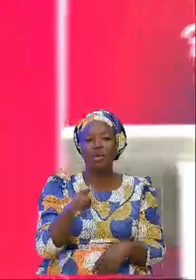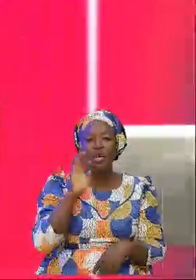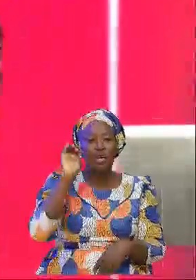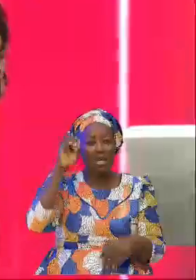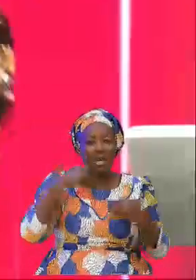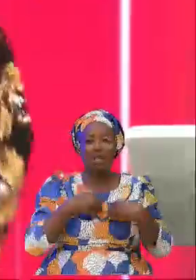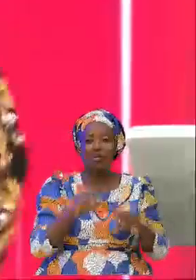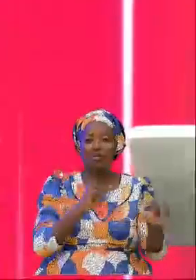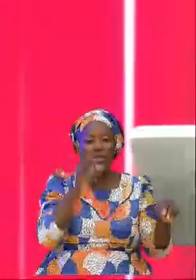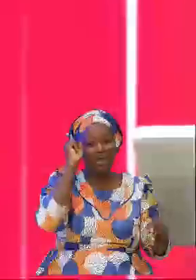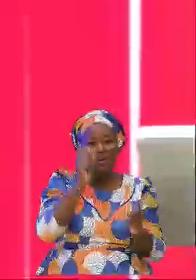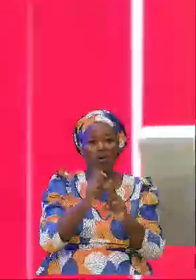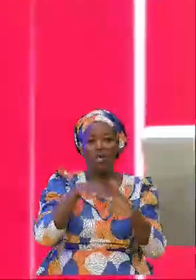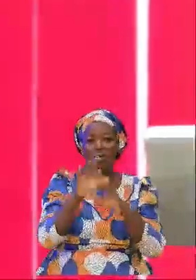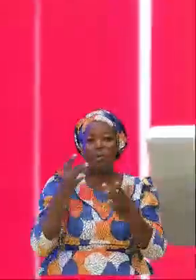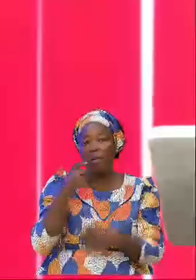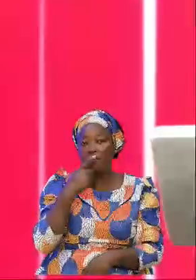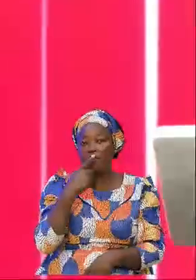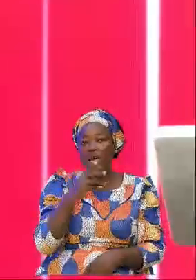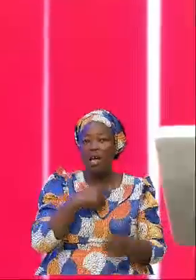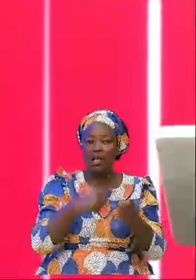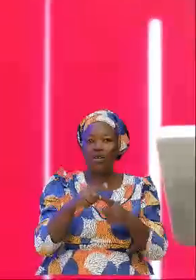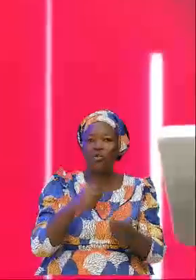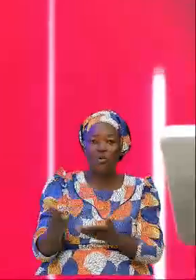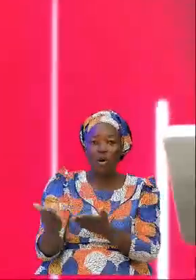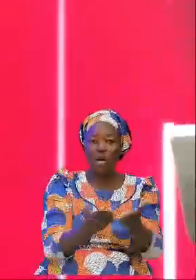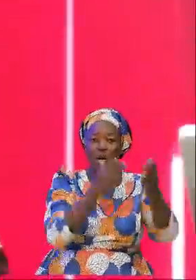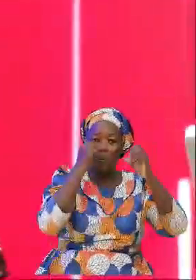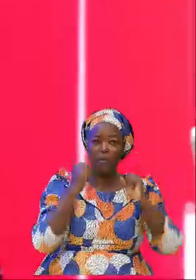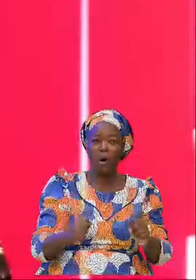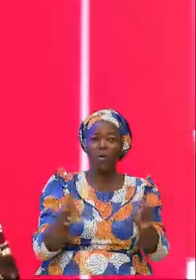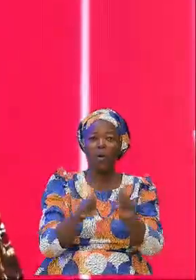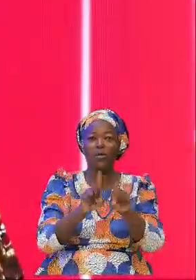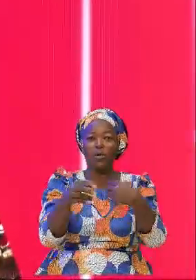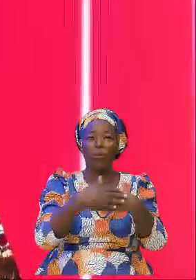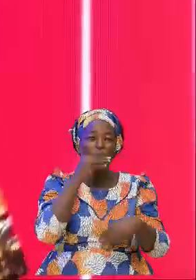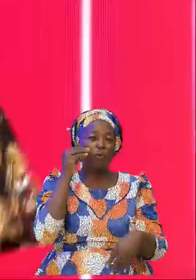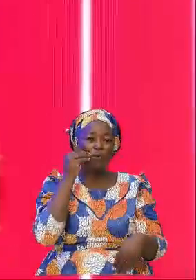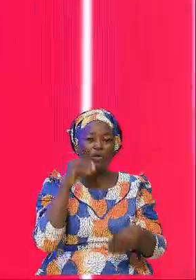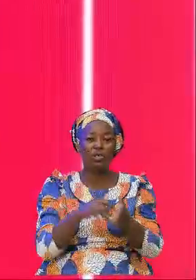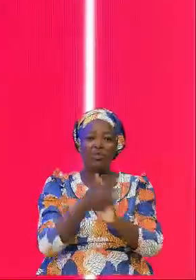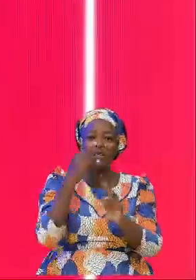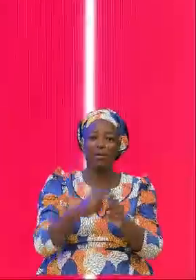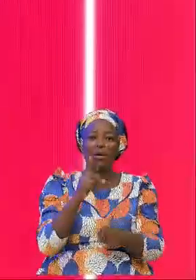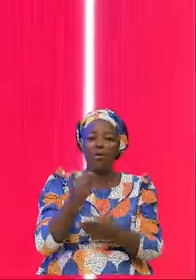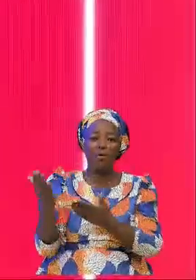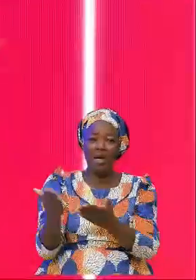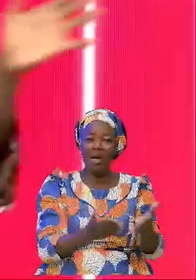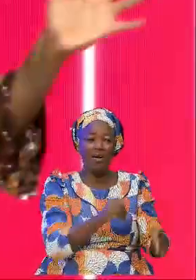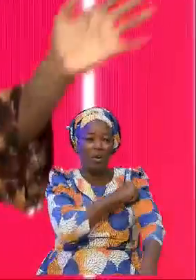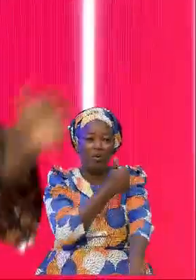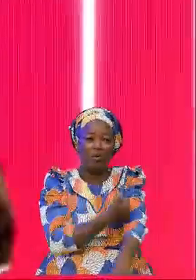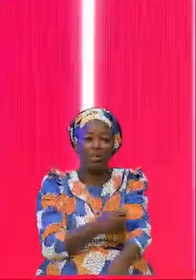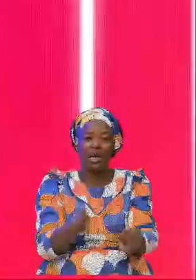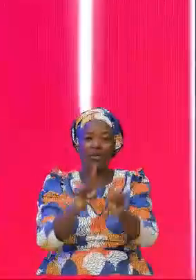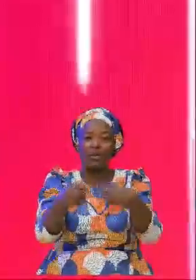the Lord, and the Lord has touched you. He has put his word in your mouth. You carry power as